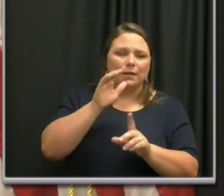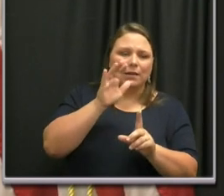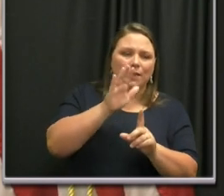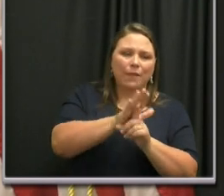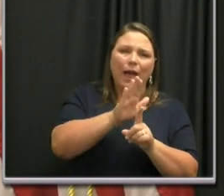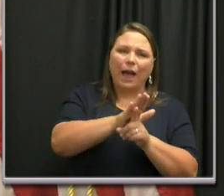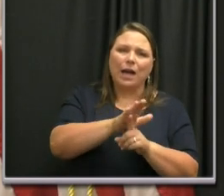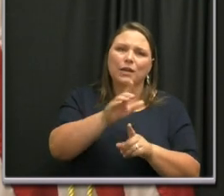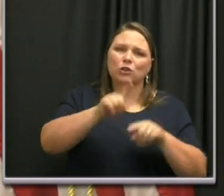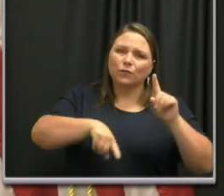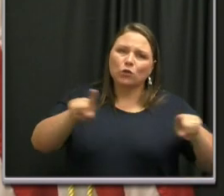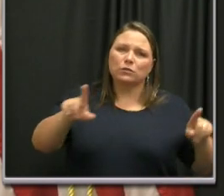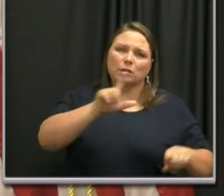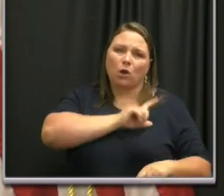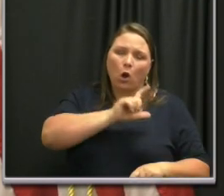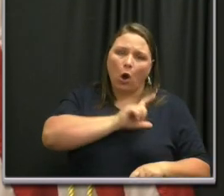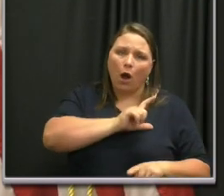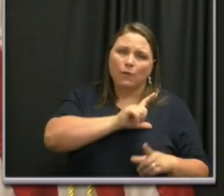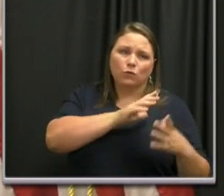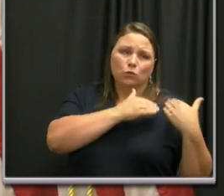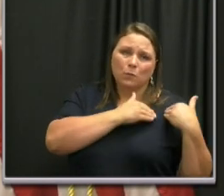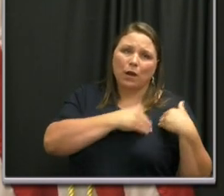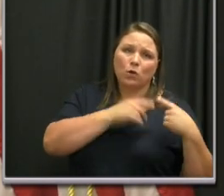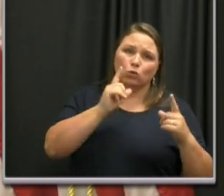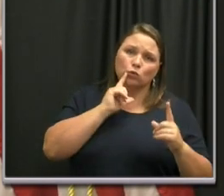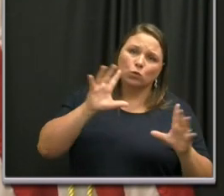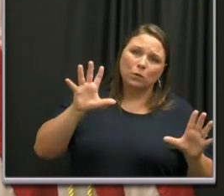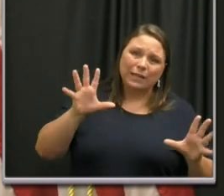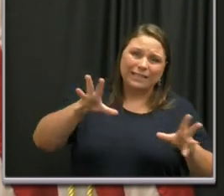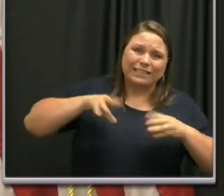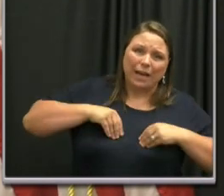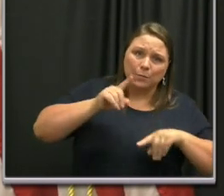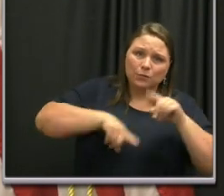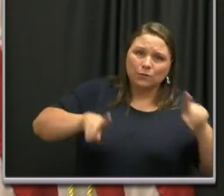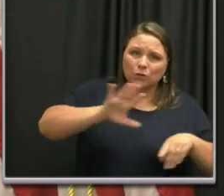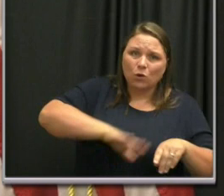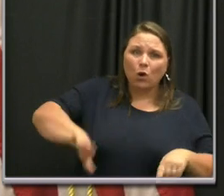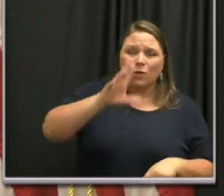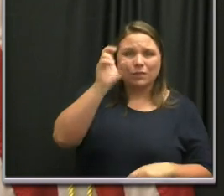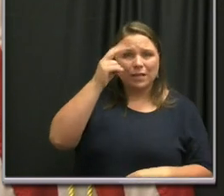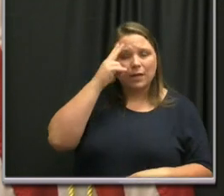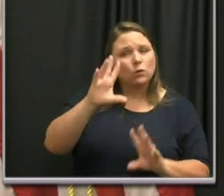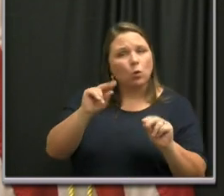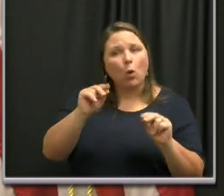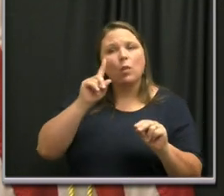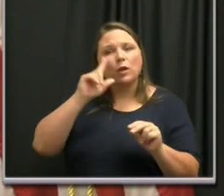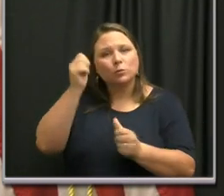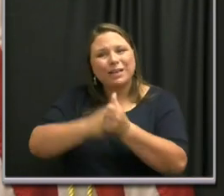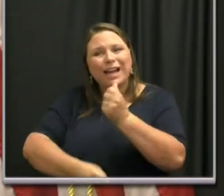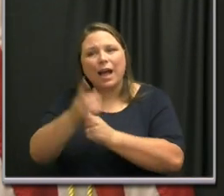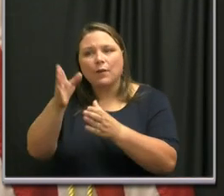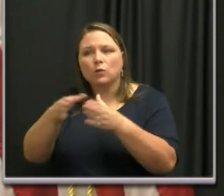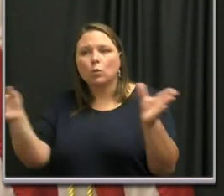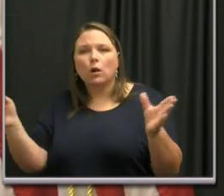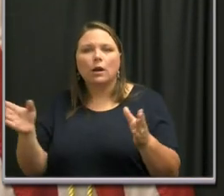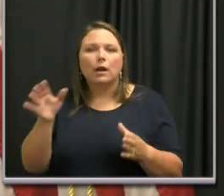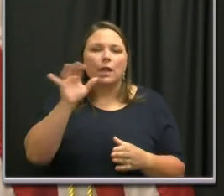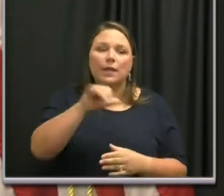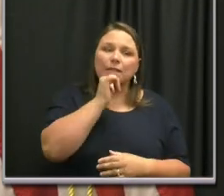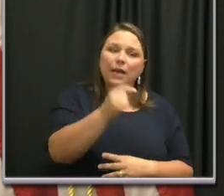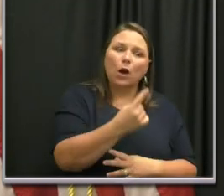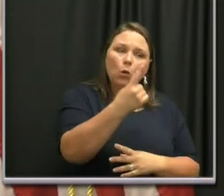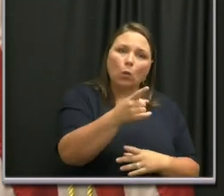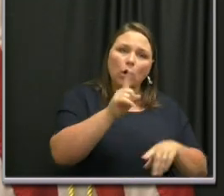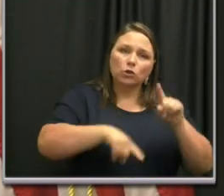Tennessee. That is the job of every single person in the government. You know, this question is not one diversity officer, but how many diversity